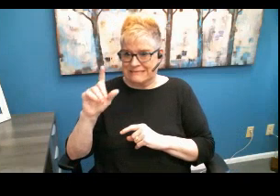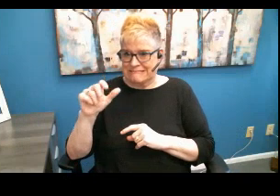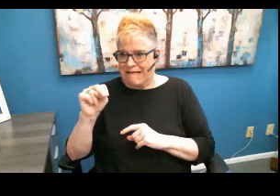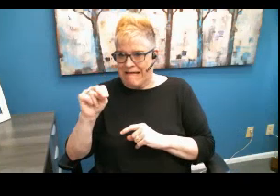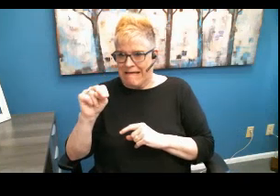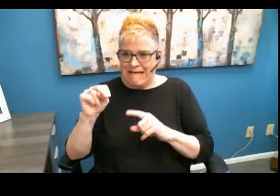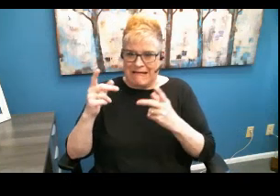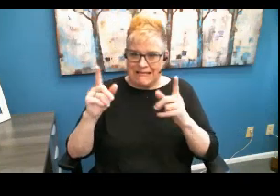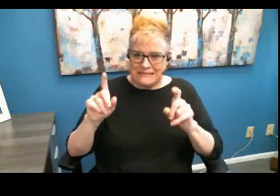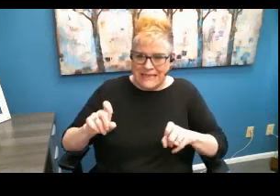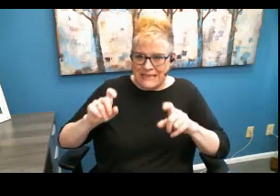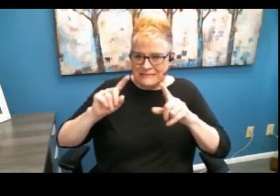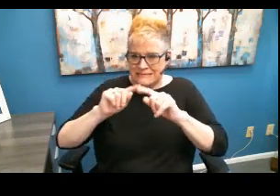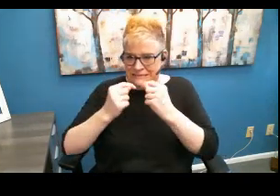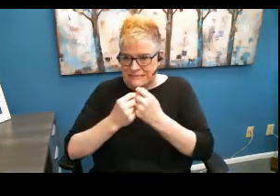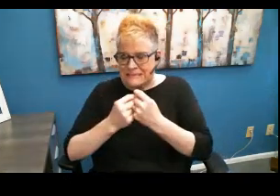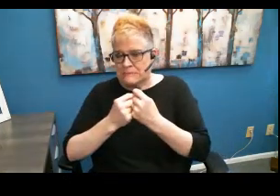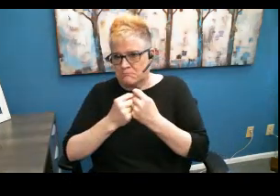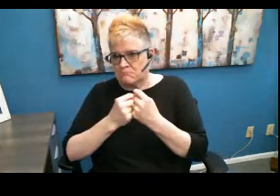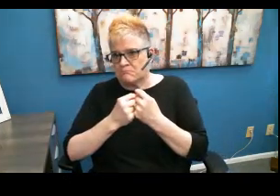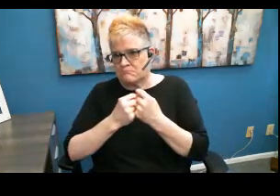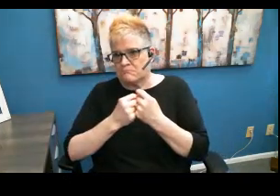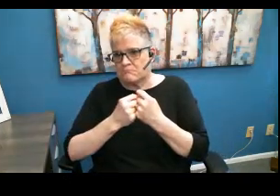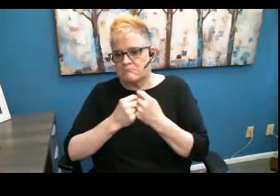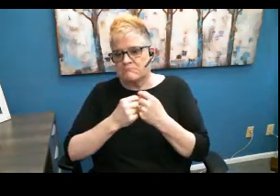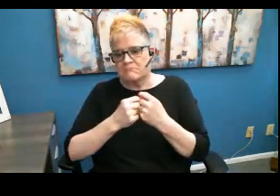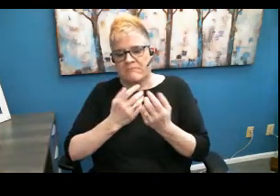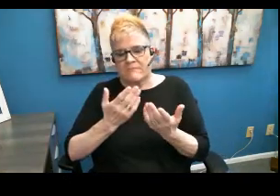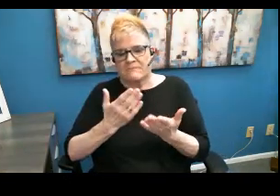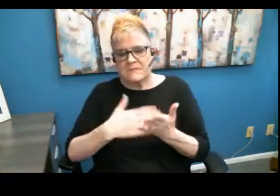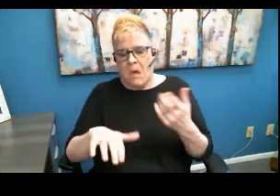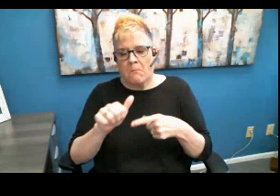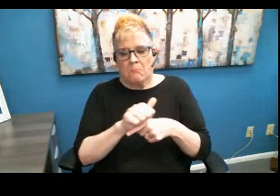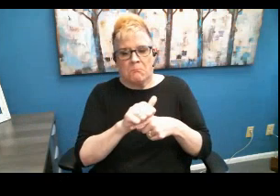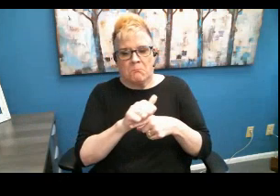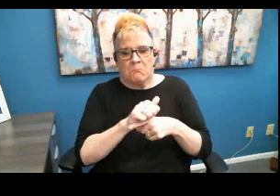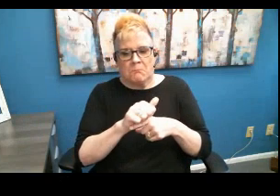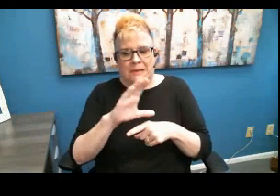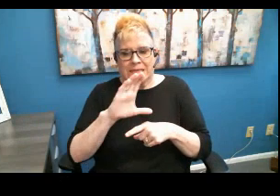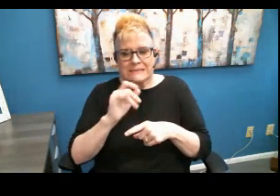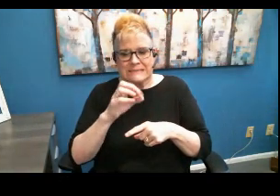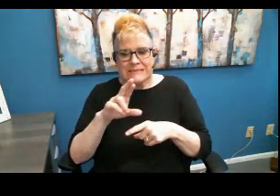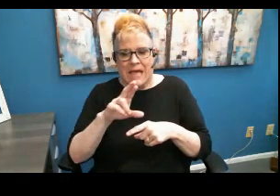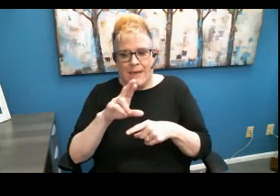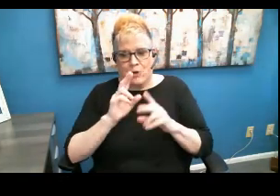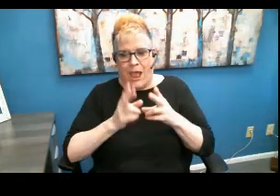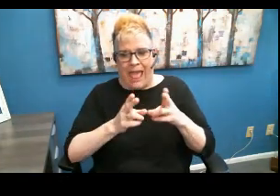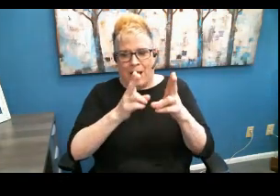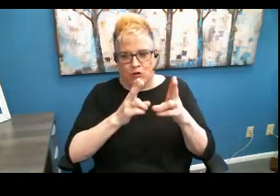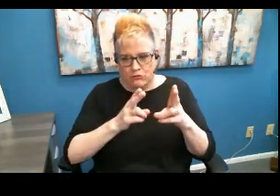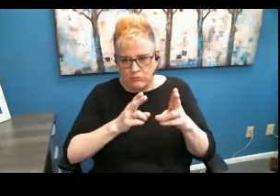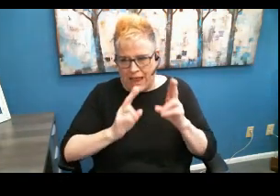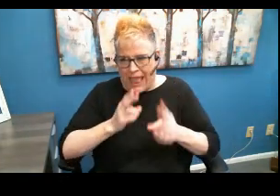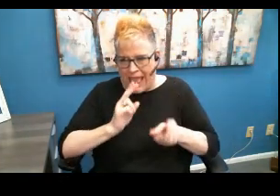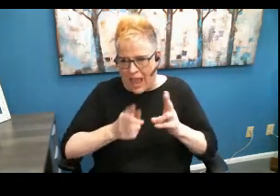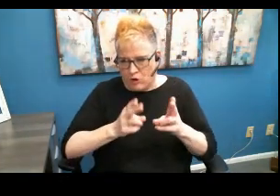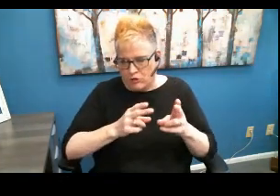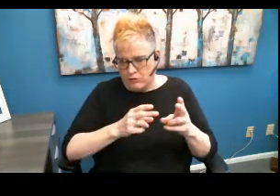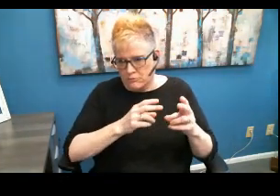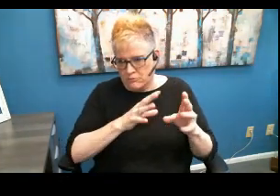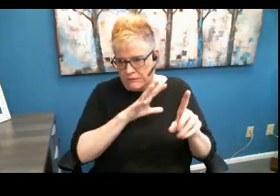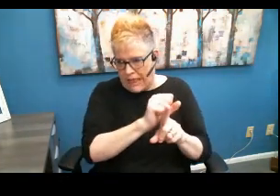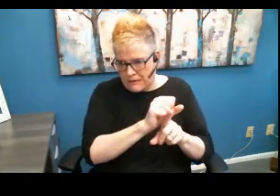team have done some exercises around cyber attacks and extra controls in place. We